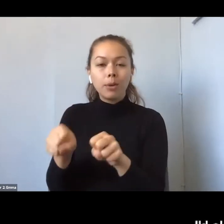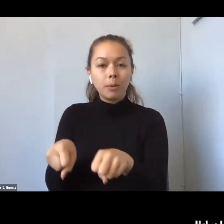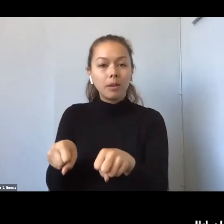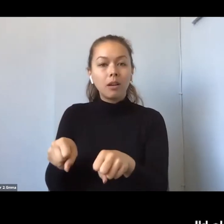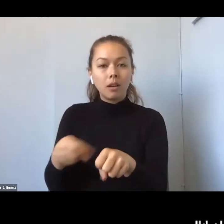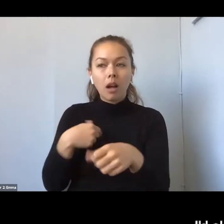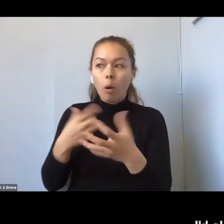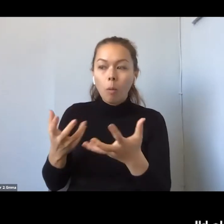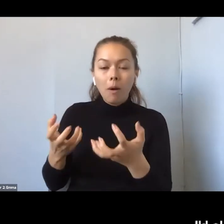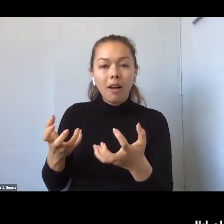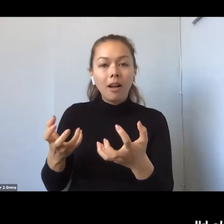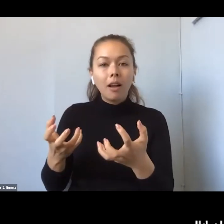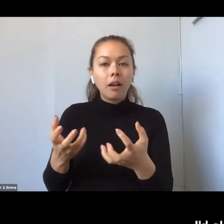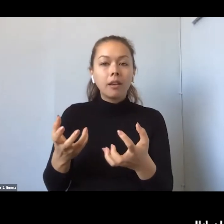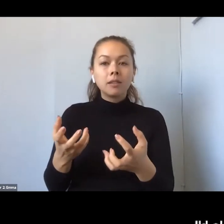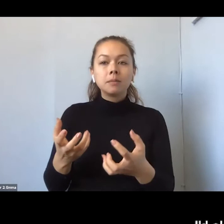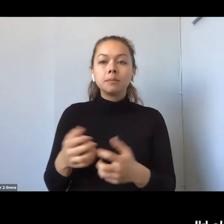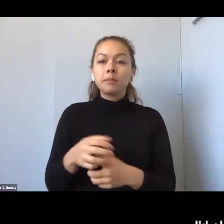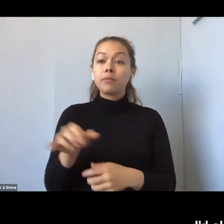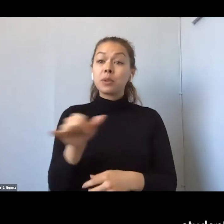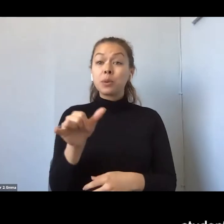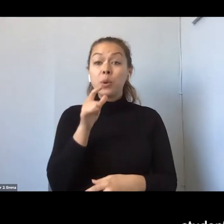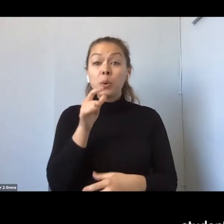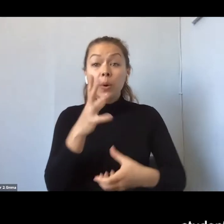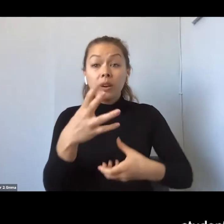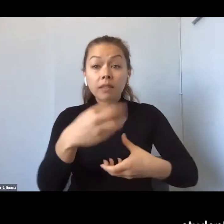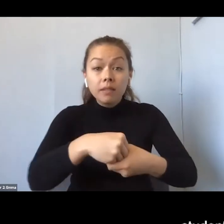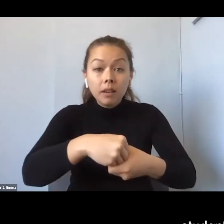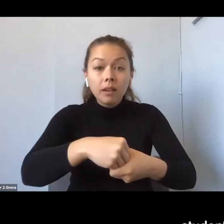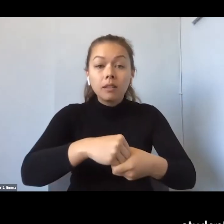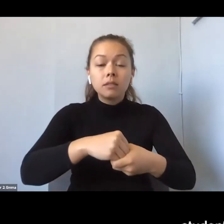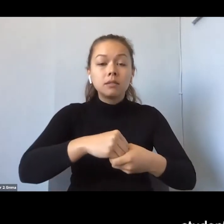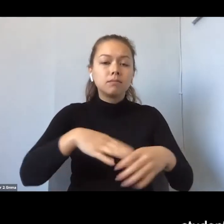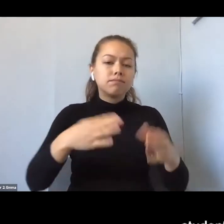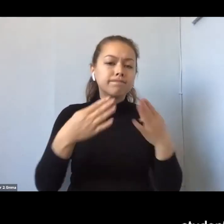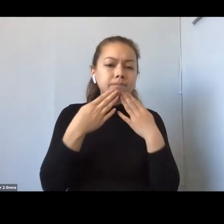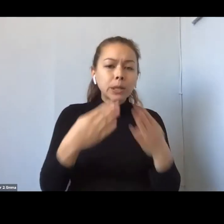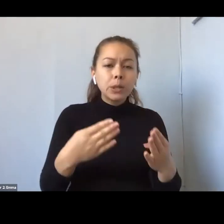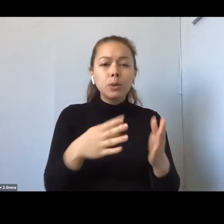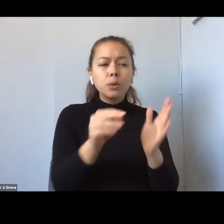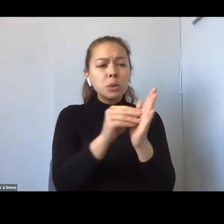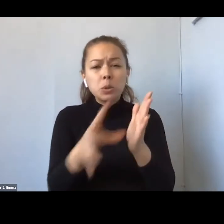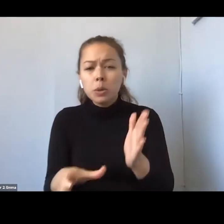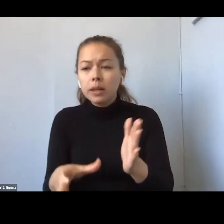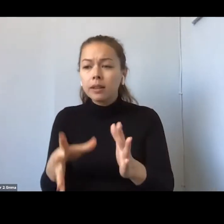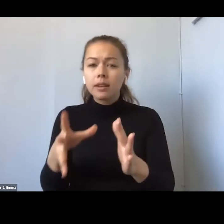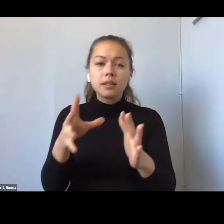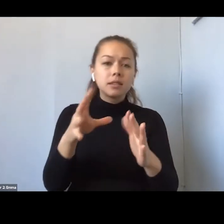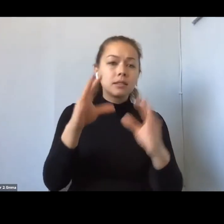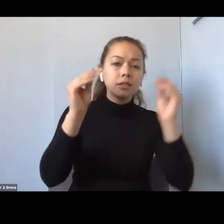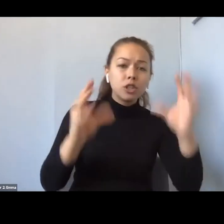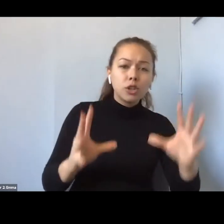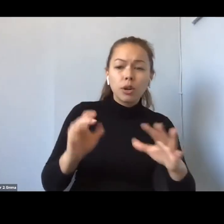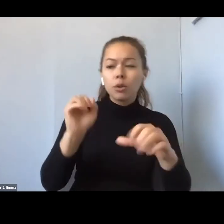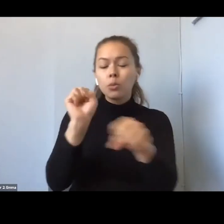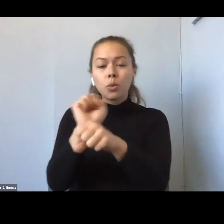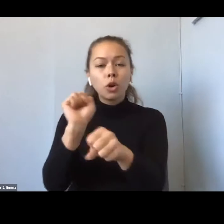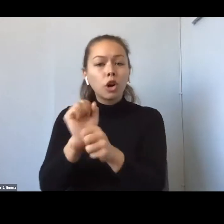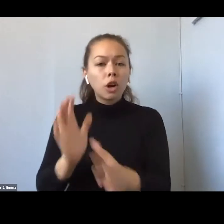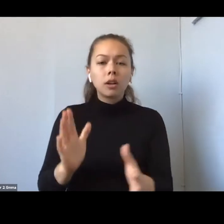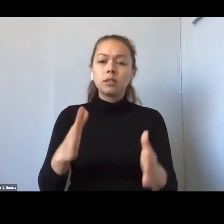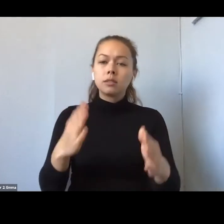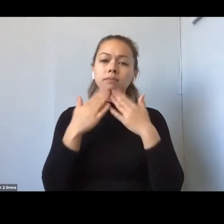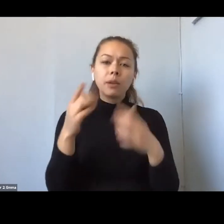the attendants, the audience, students, professors, teachers, workers. Thank you for